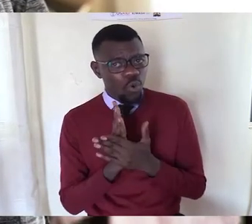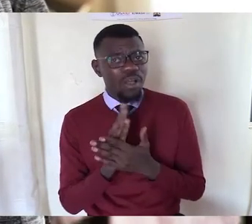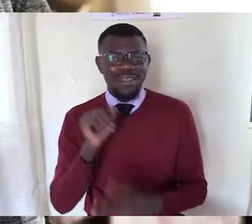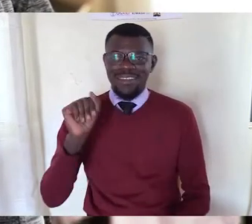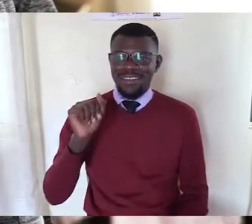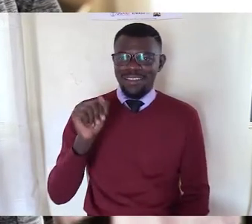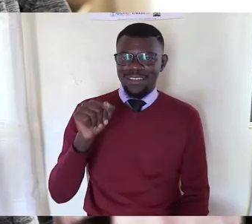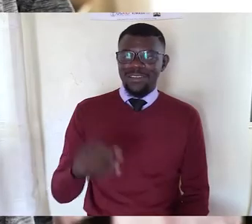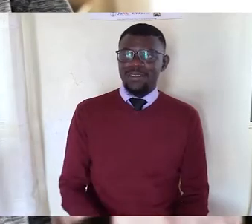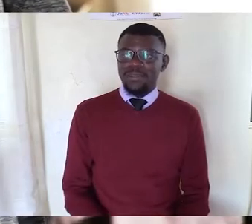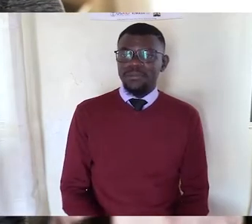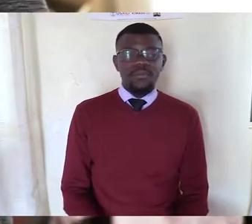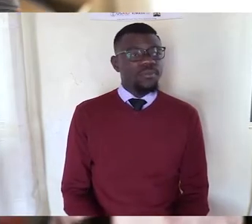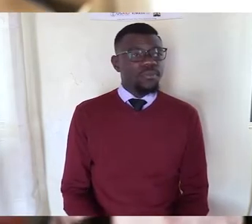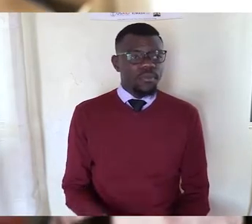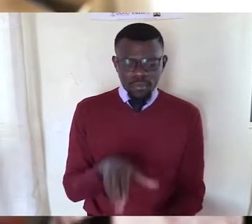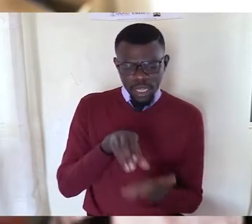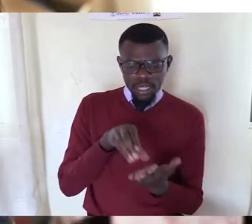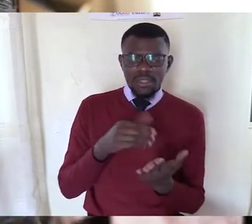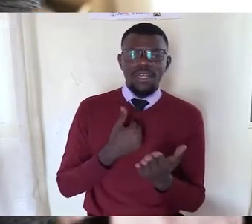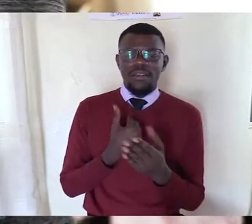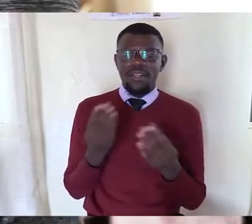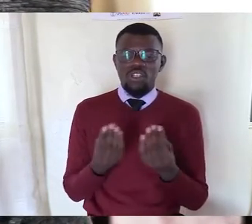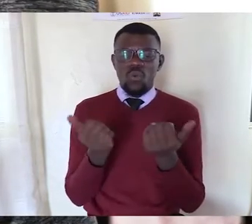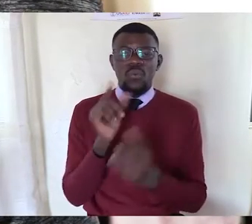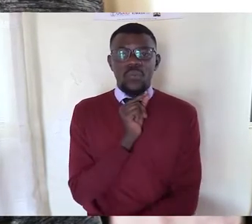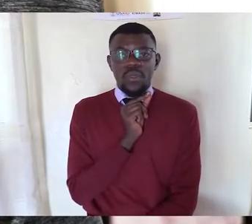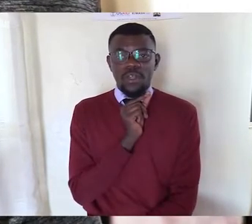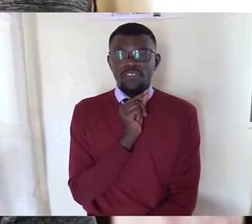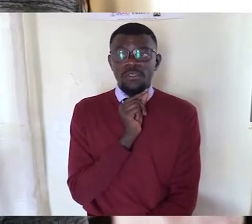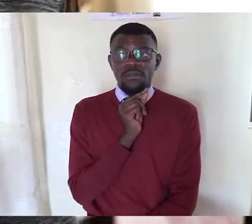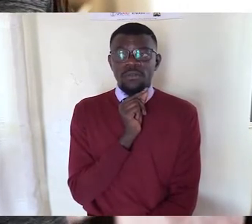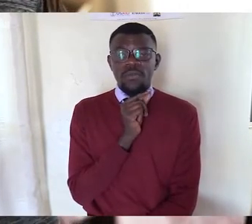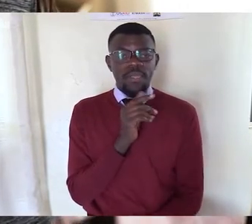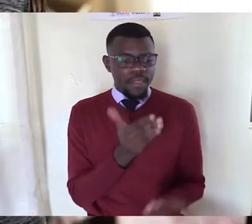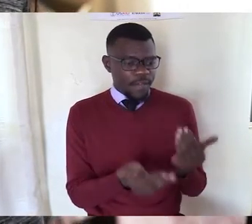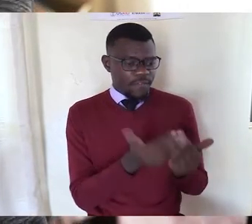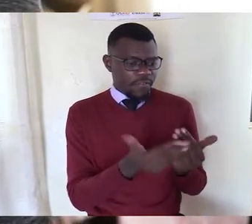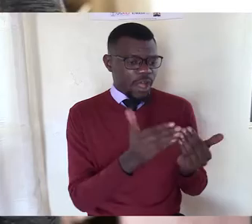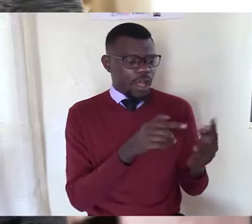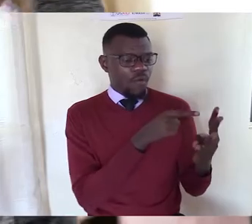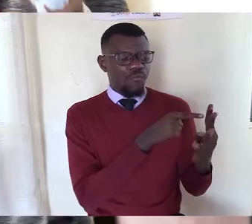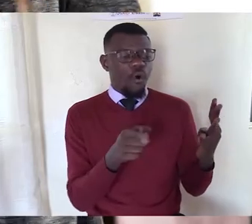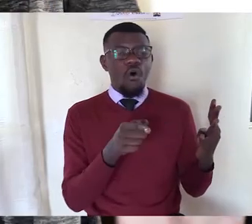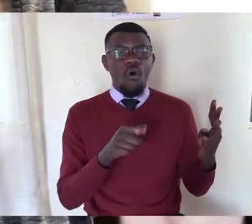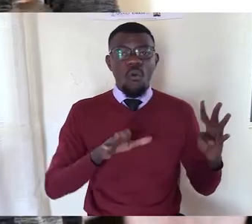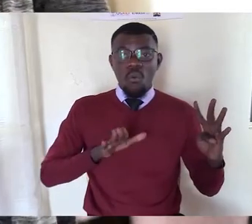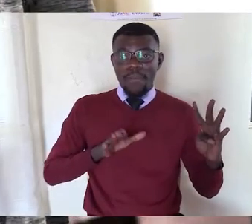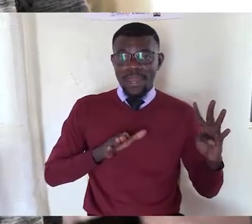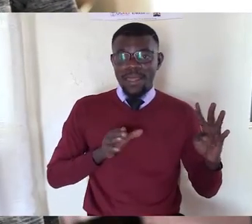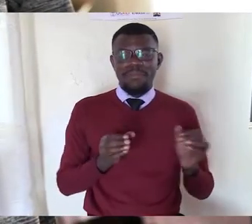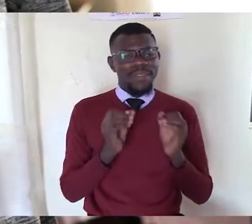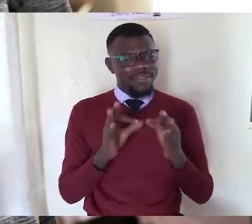Yeah, ambayo ilikuwa, ilitoka na kulikuwa na at least it favored the four women. So if decision can